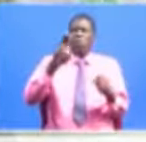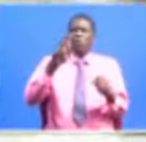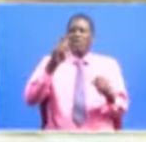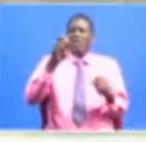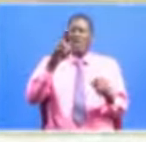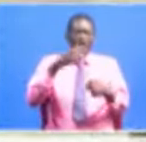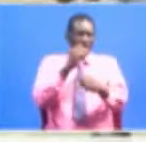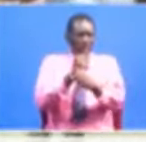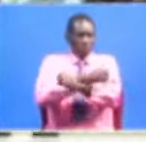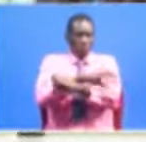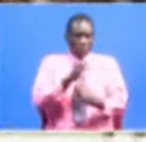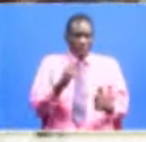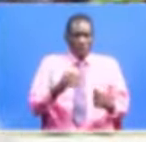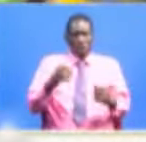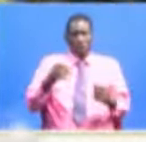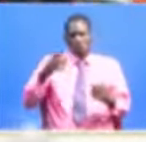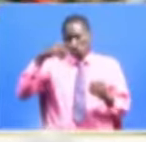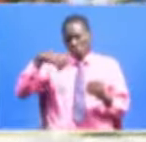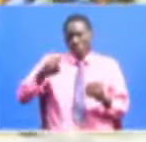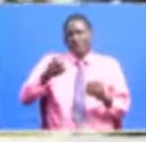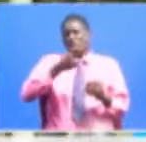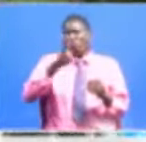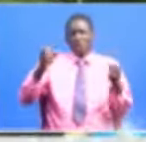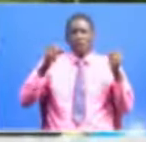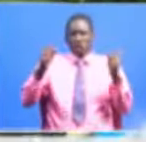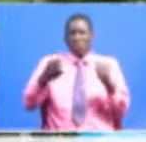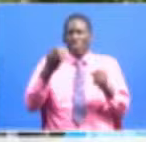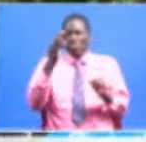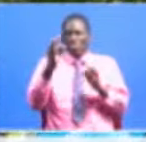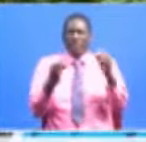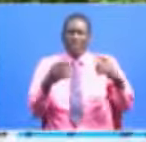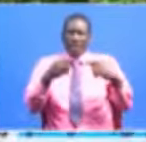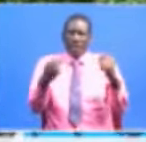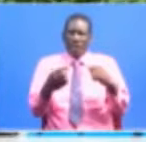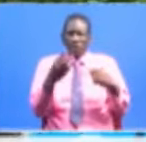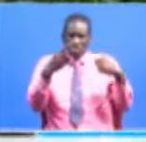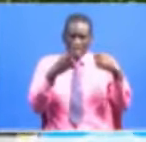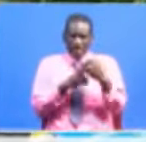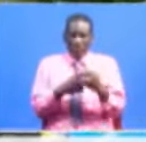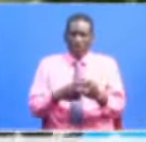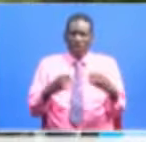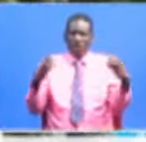to sink the Western champions 33-27 in the Group A opening match.